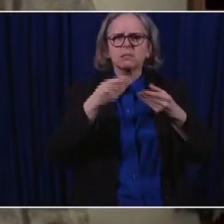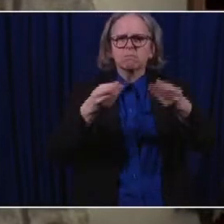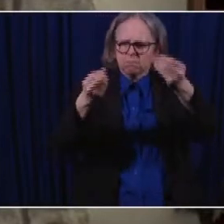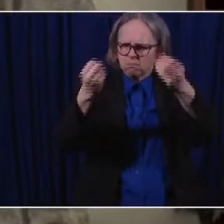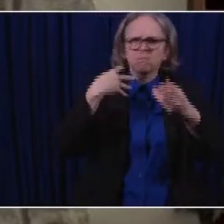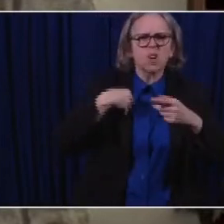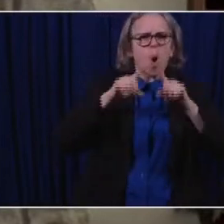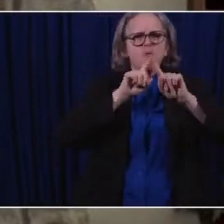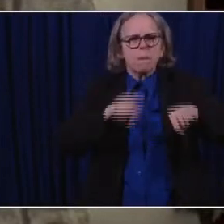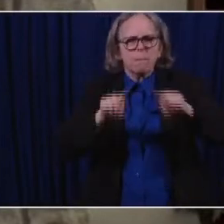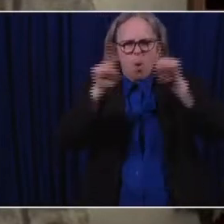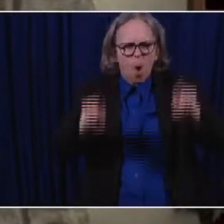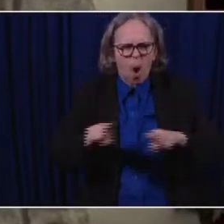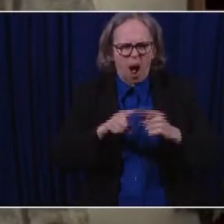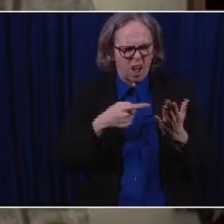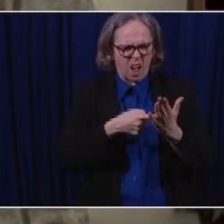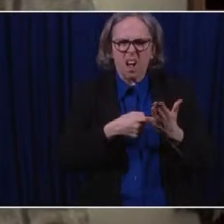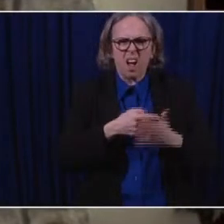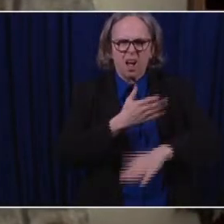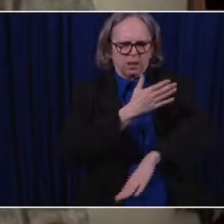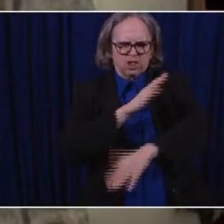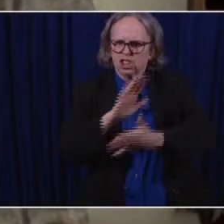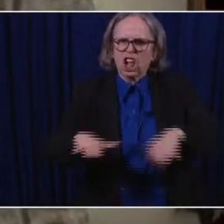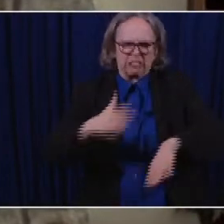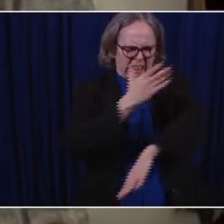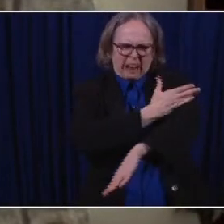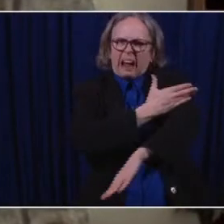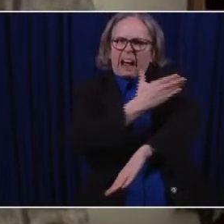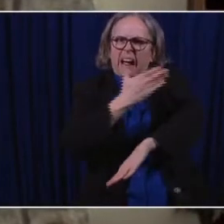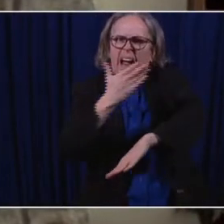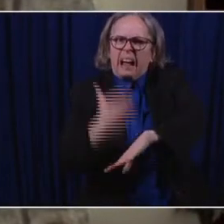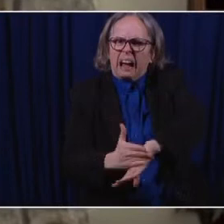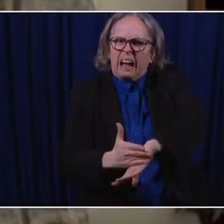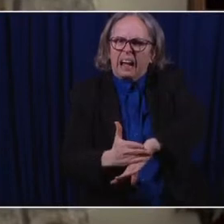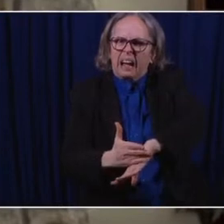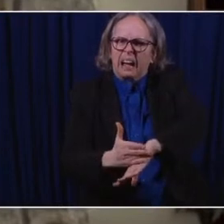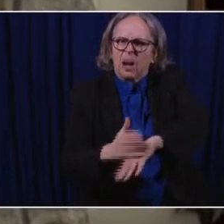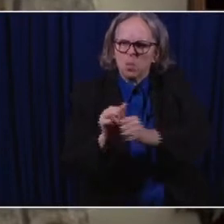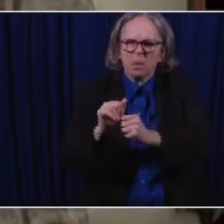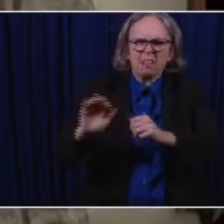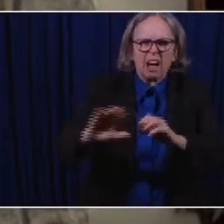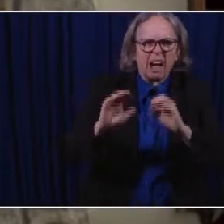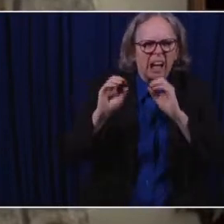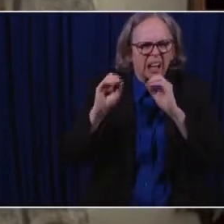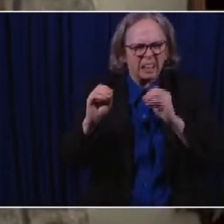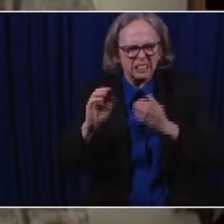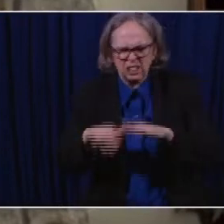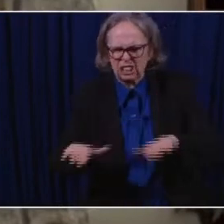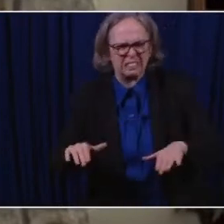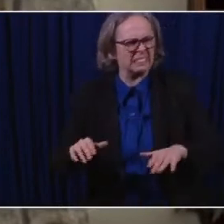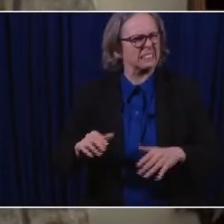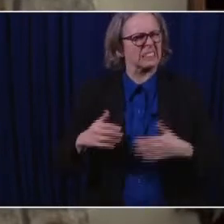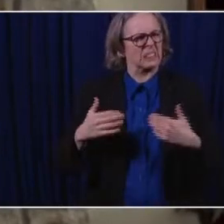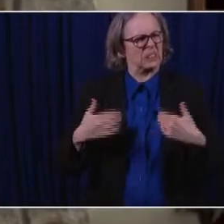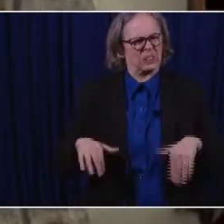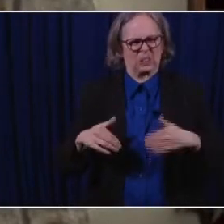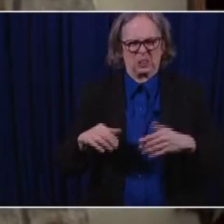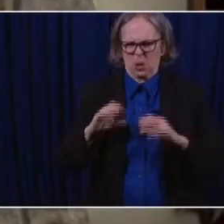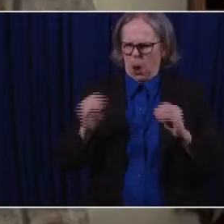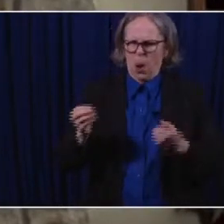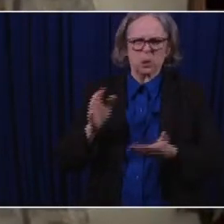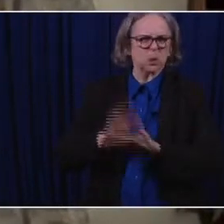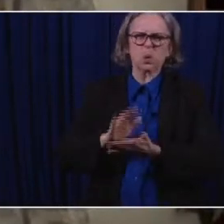we drill down on it, it's probably going to be more for kids who just were not in school, period. And some kids have not been in school since March.